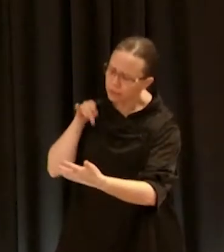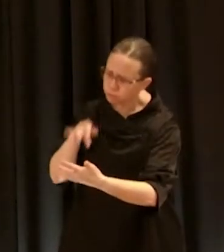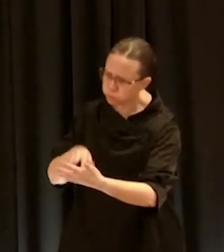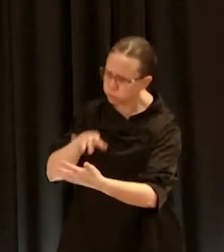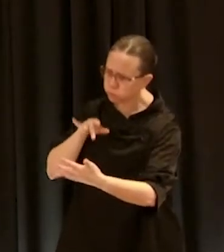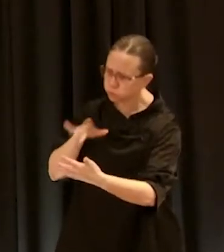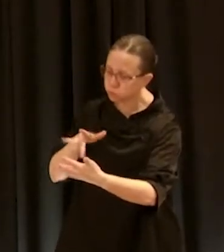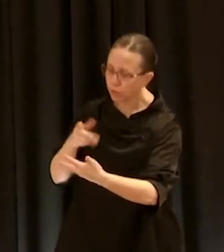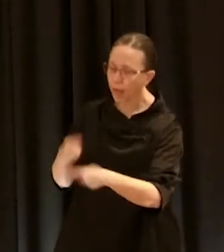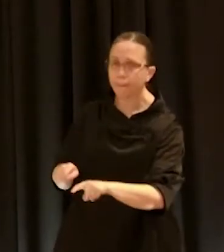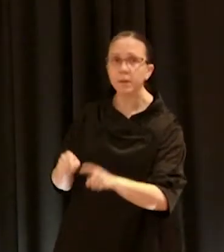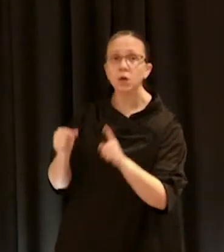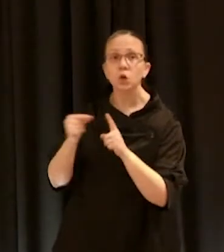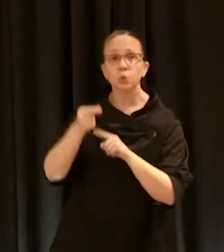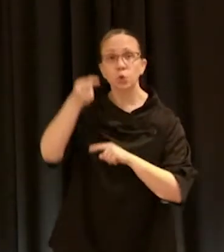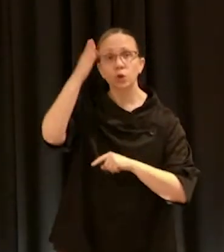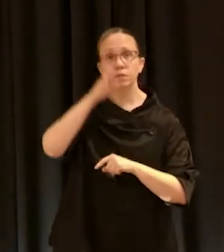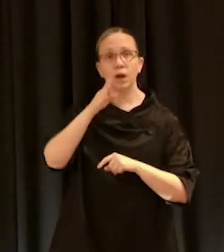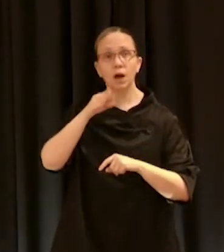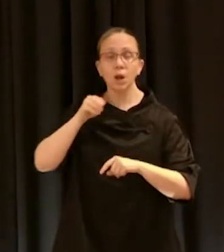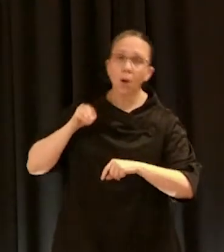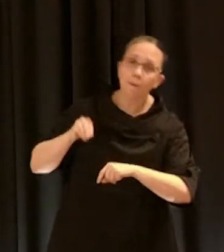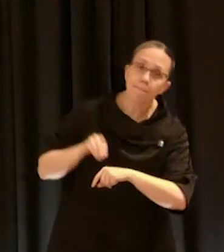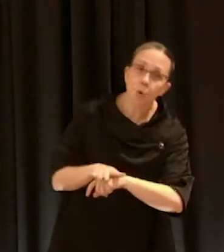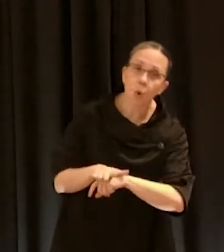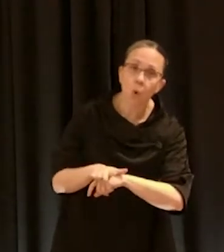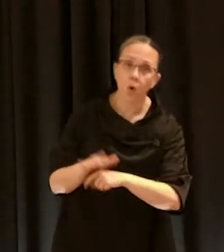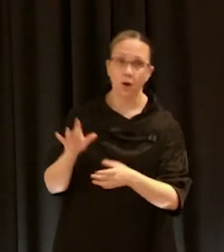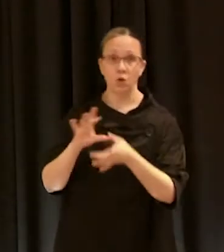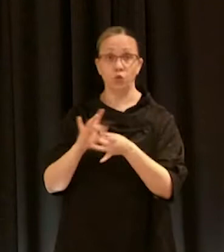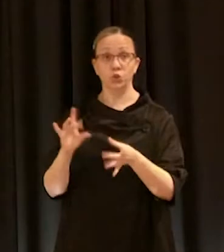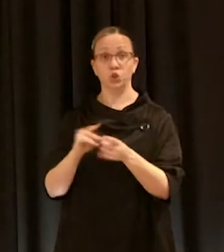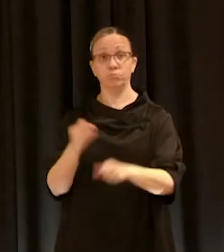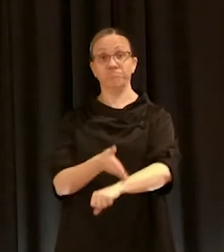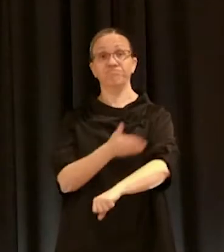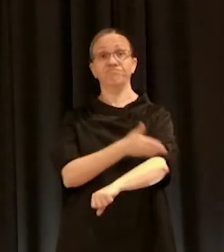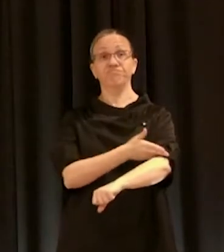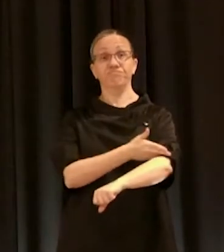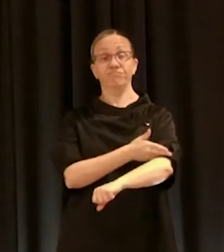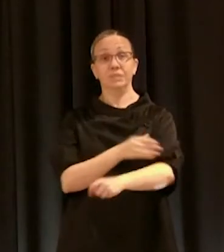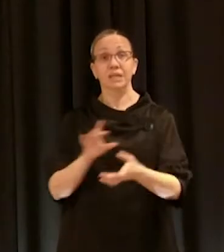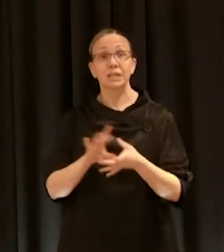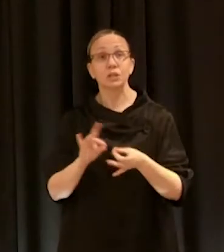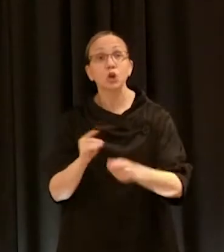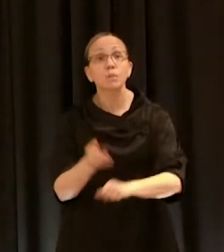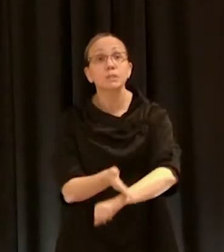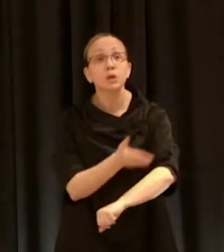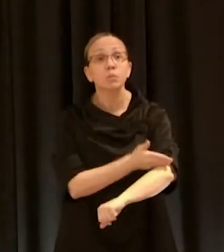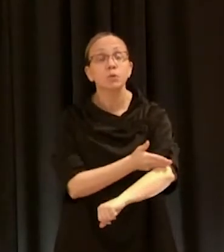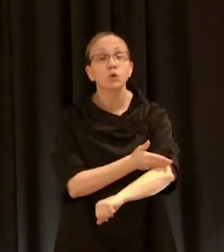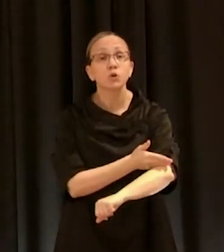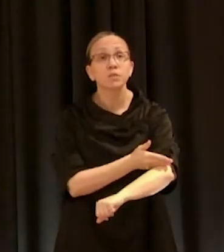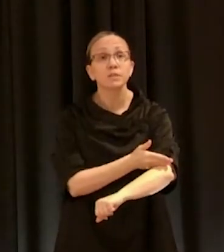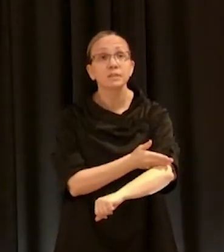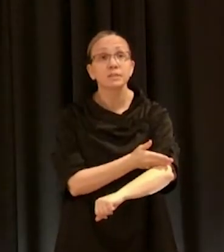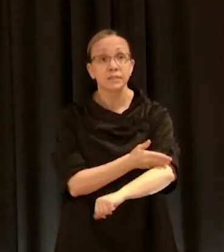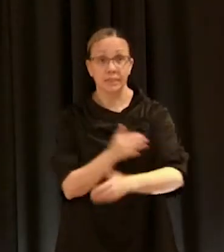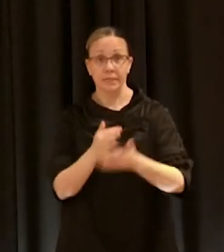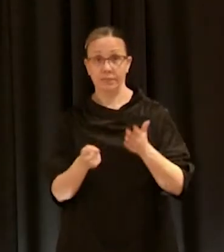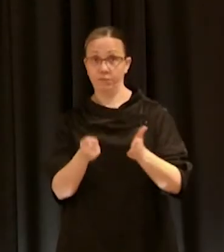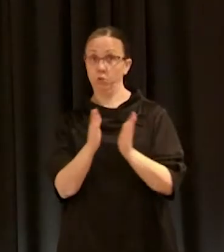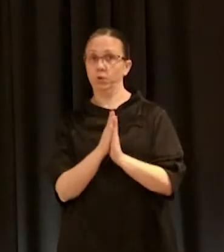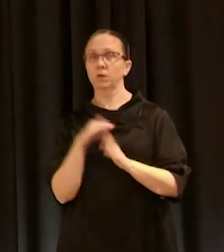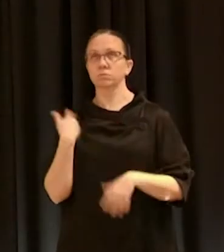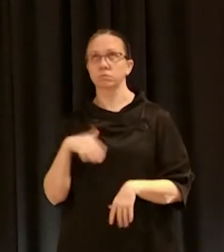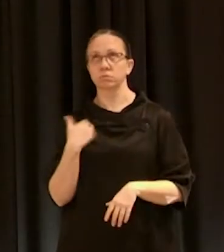the word of God increased. I'll say it like this. The sermons got better. And when the sermons got better, that's some of y'all